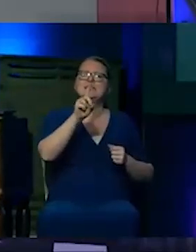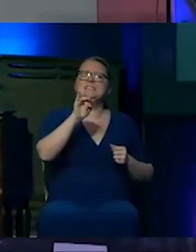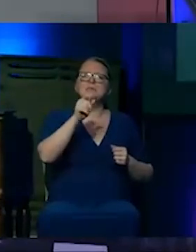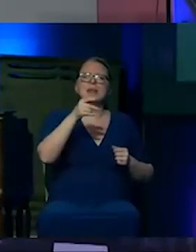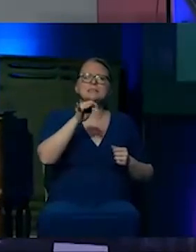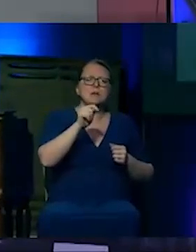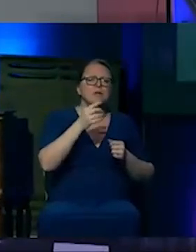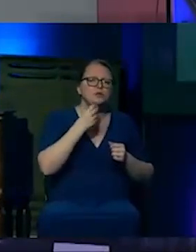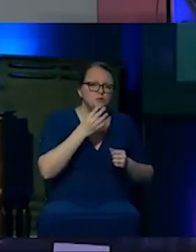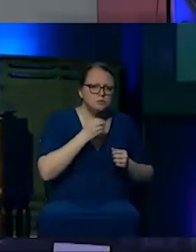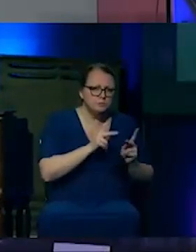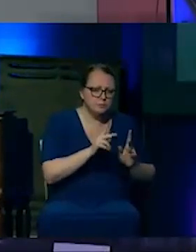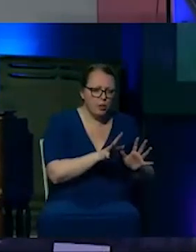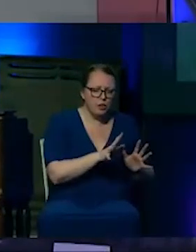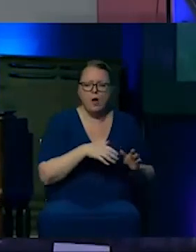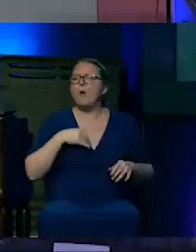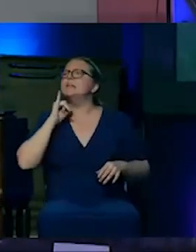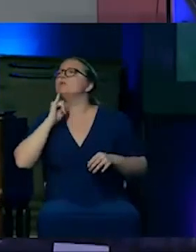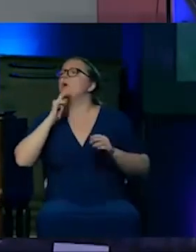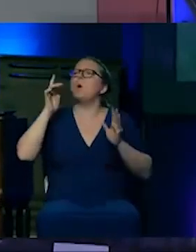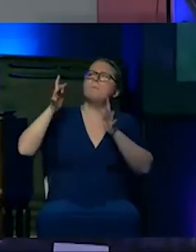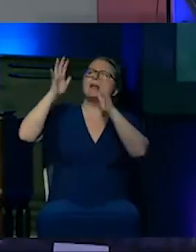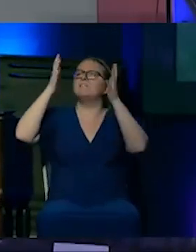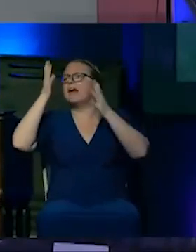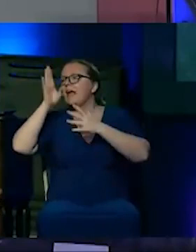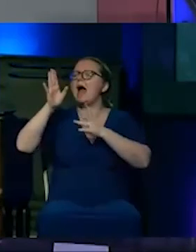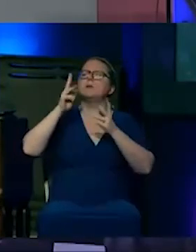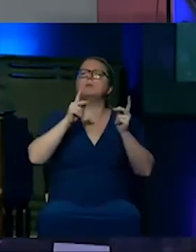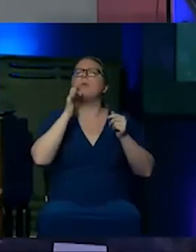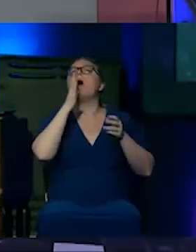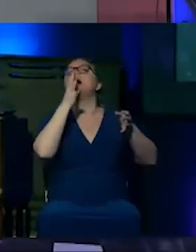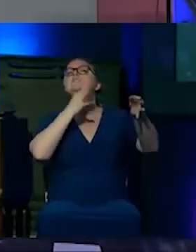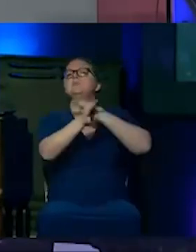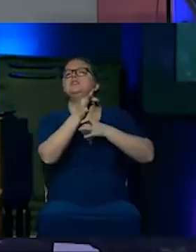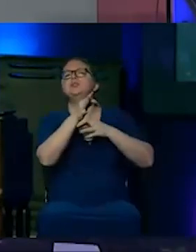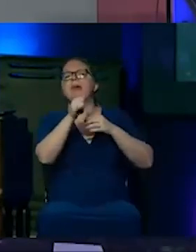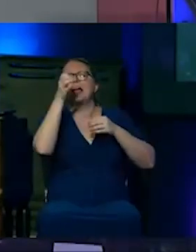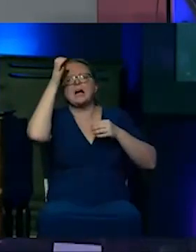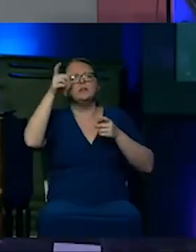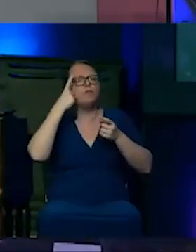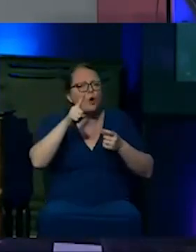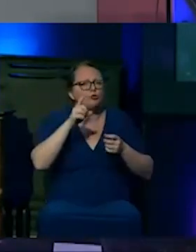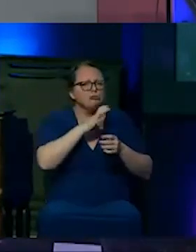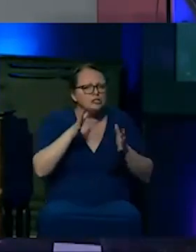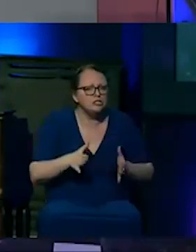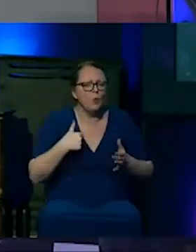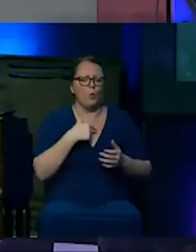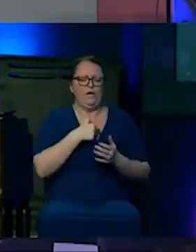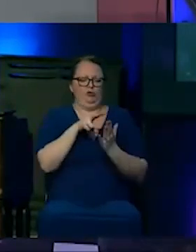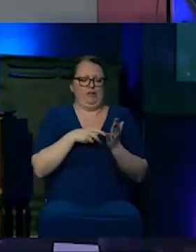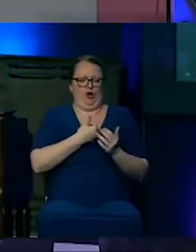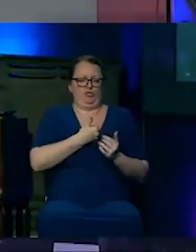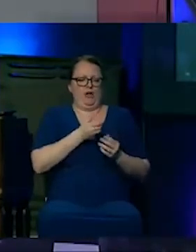and we're like, in Israel, we'll magnify God or these things. And people kind of substitute Christians, right? We read ourselves into,